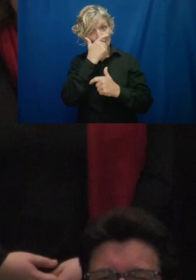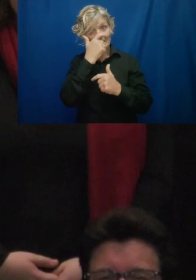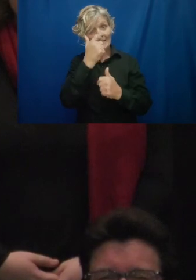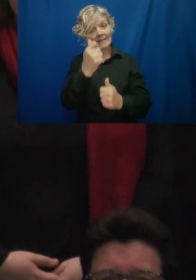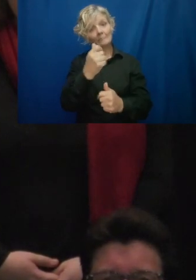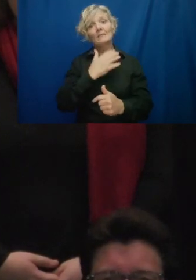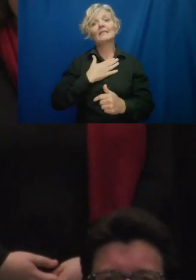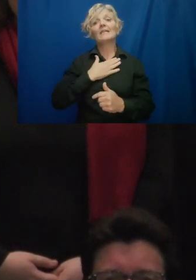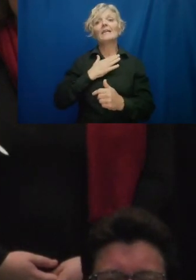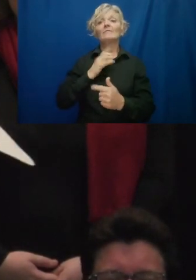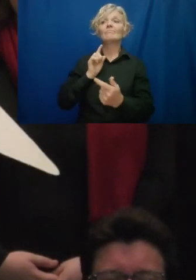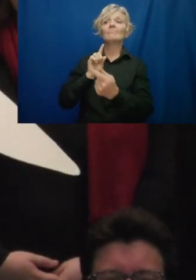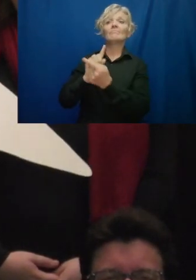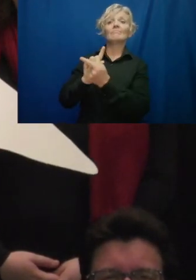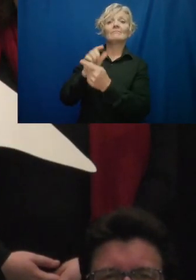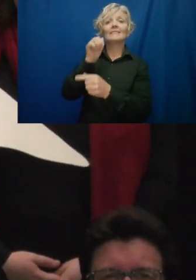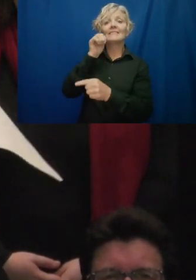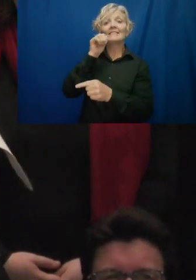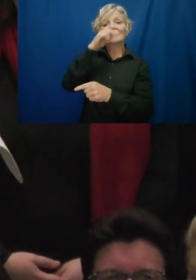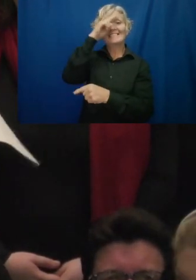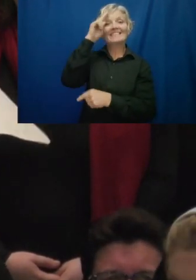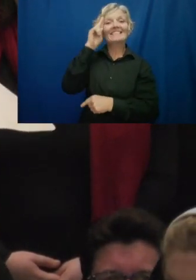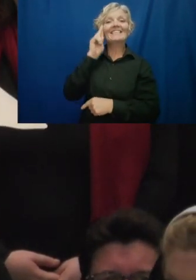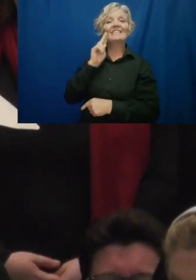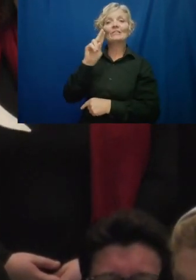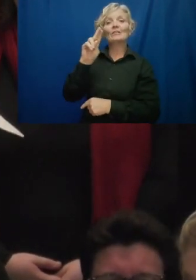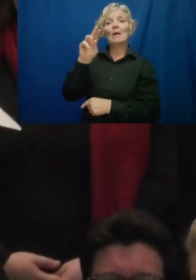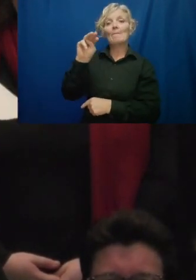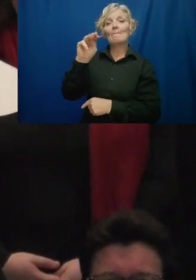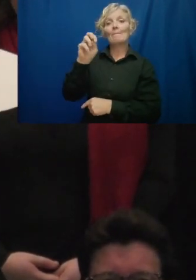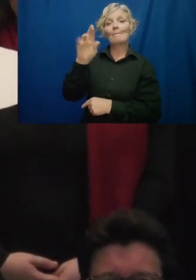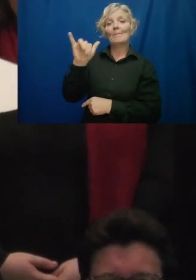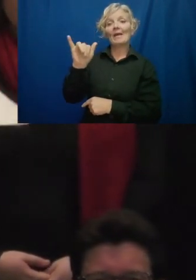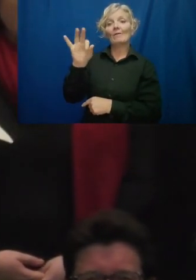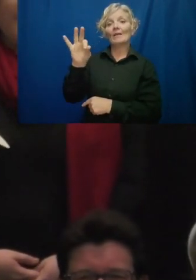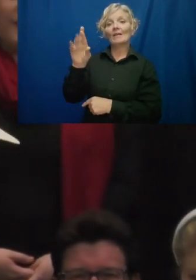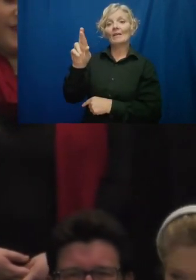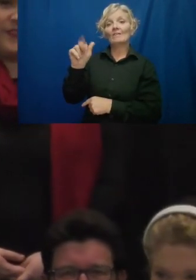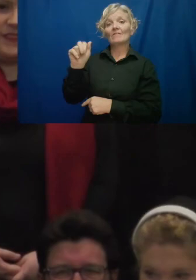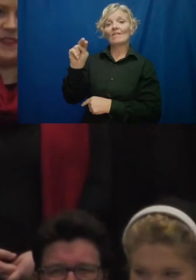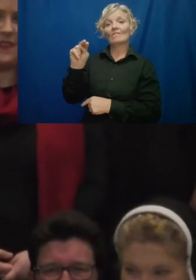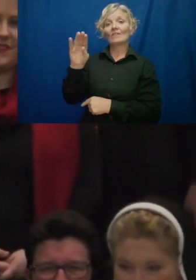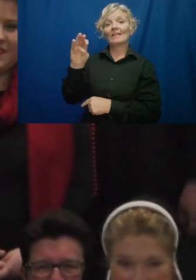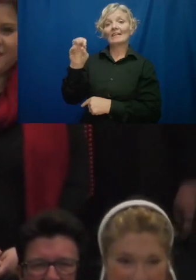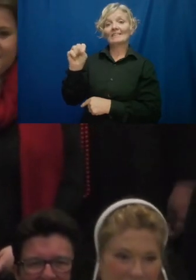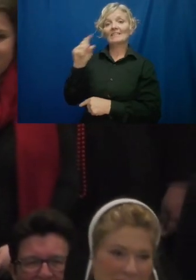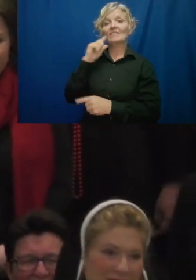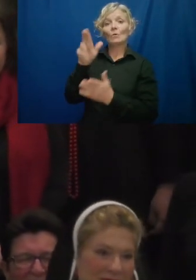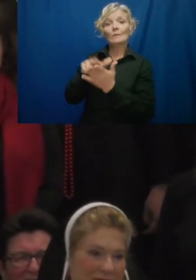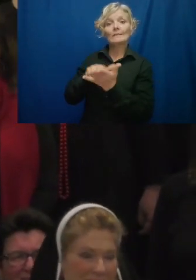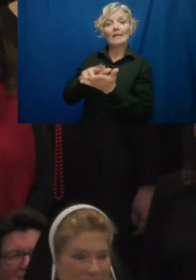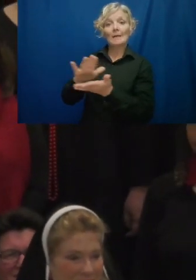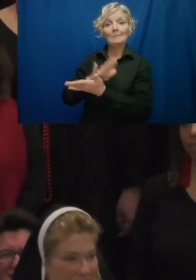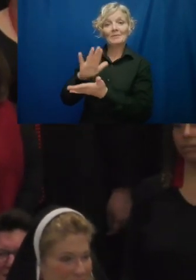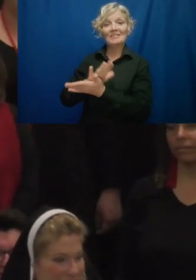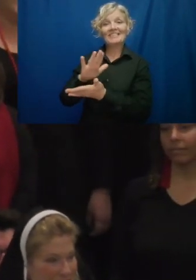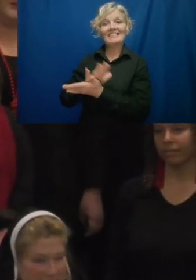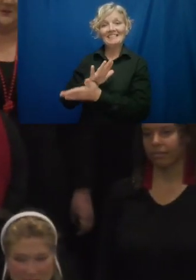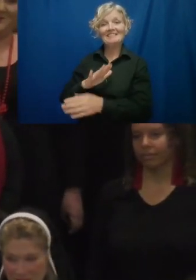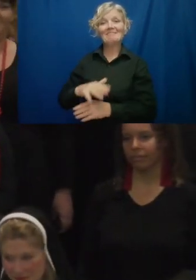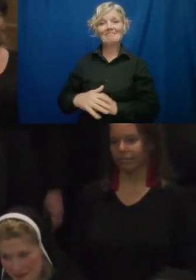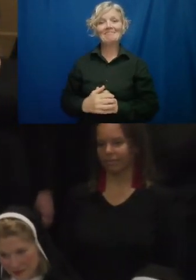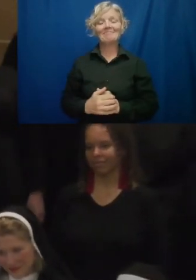you are interested, please see Sister Mary Frances for the sign-up